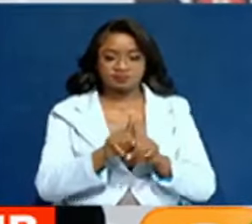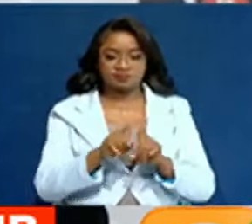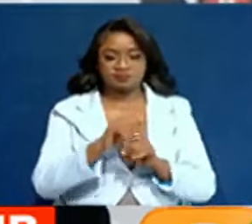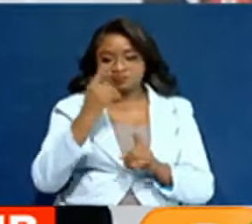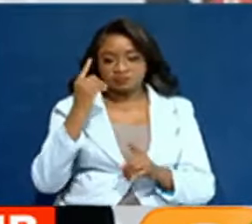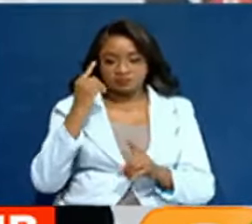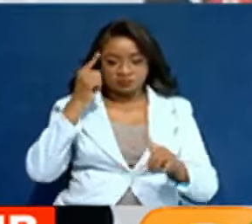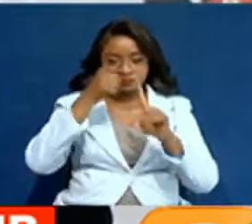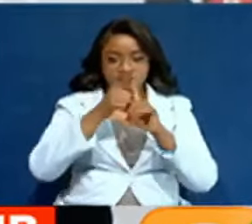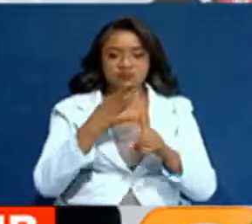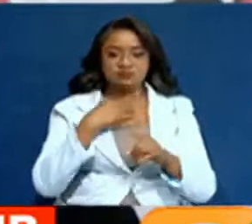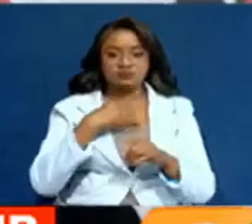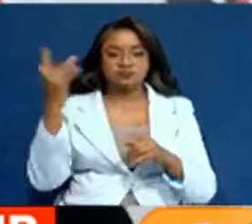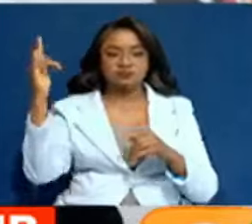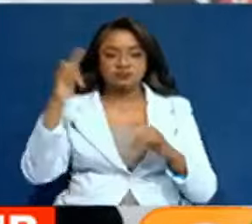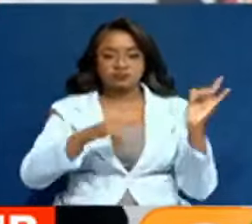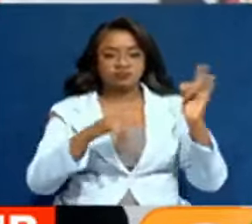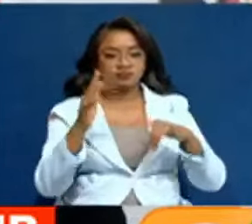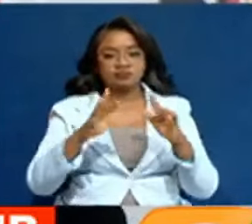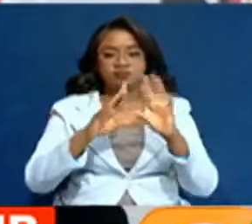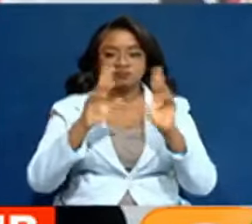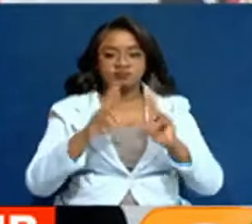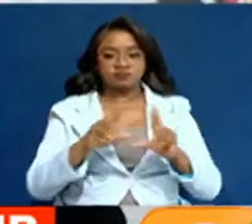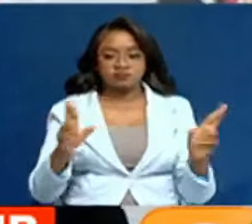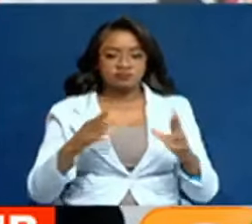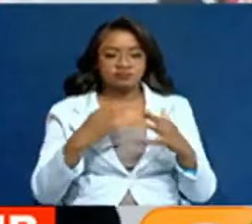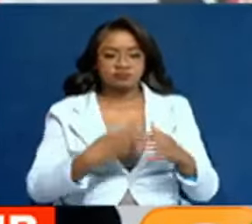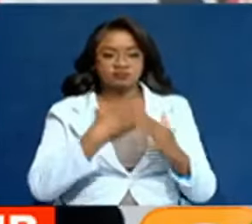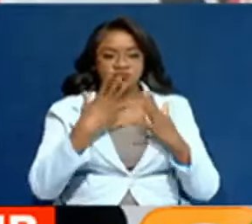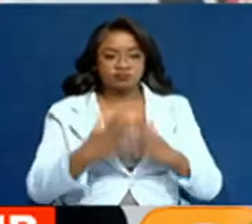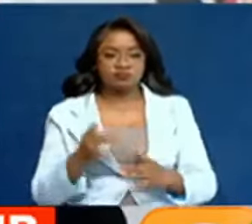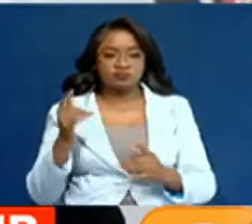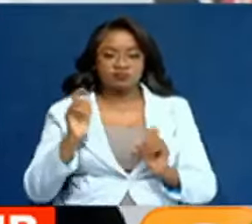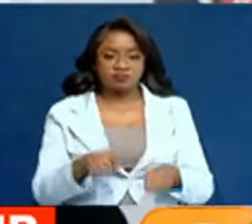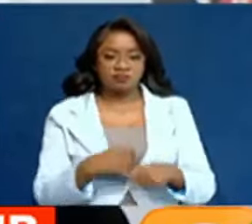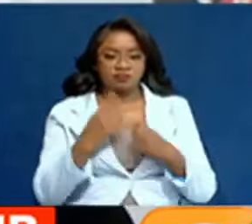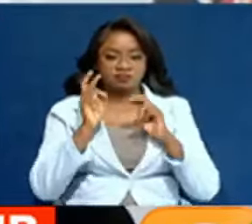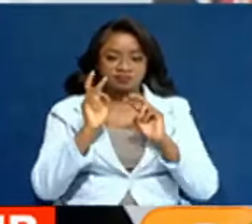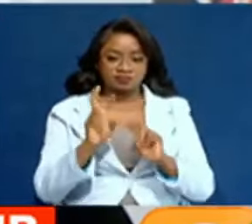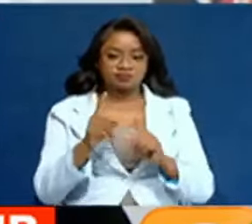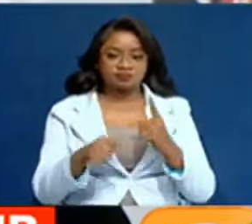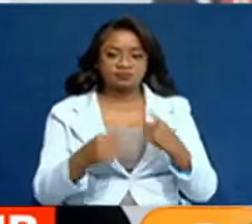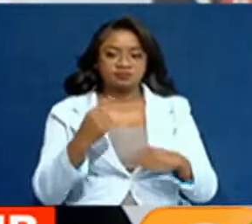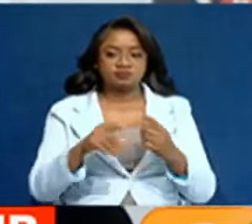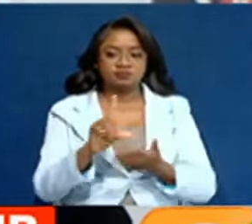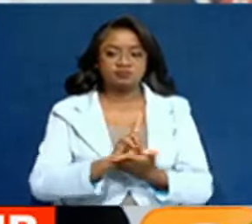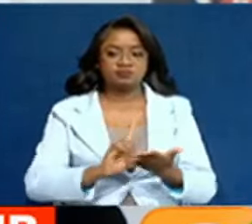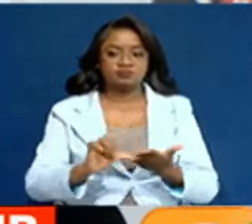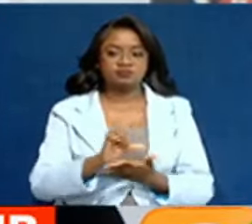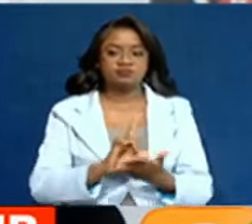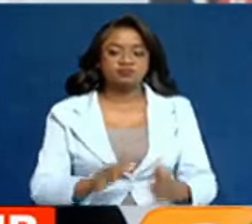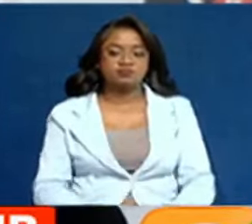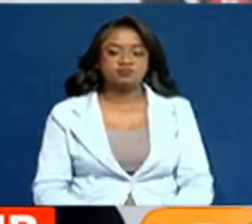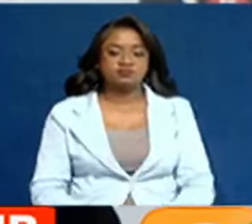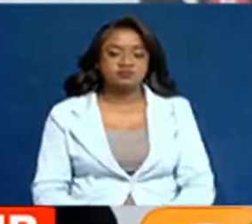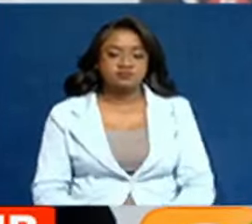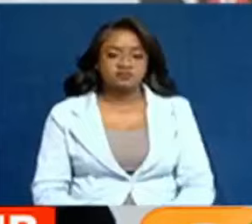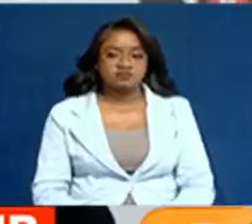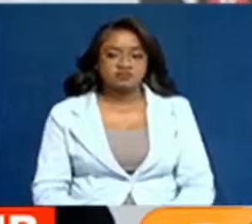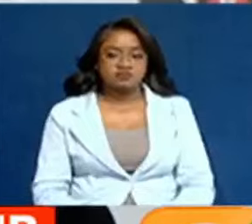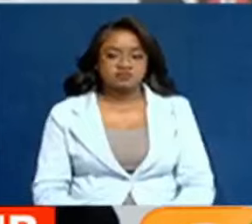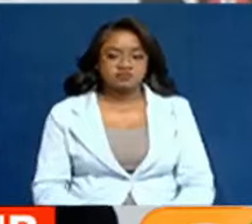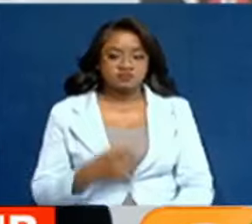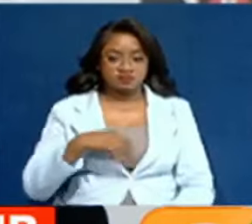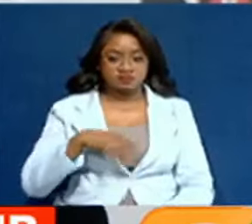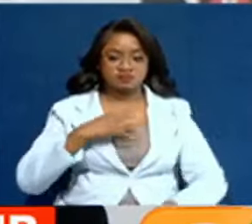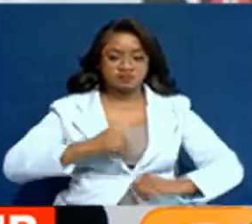in international, you know, audiences to come and watch the competition here domestically. So it's an honor, and